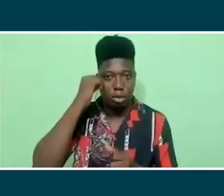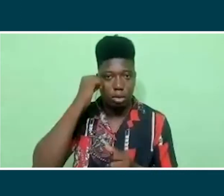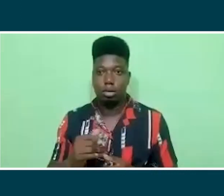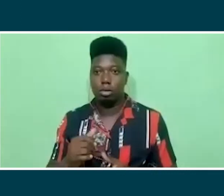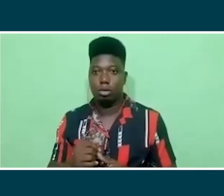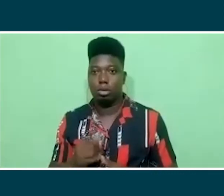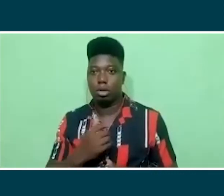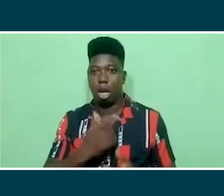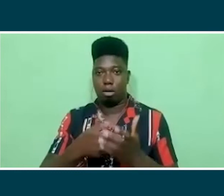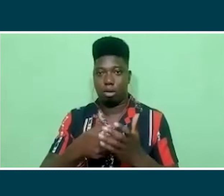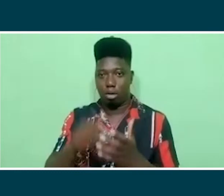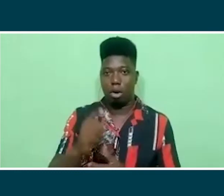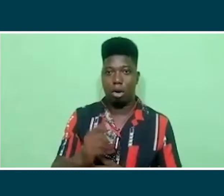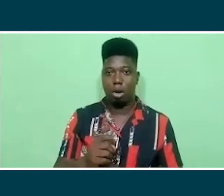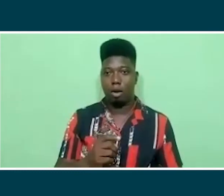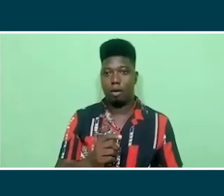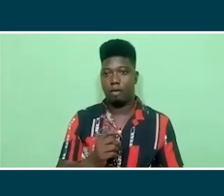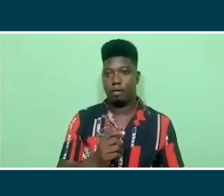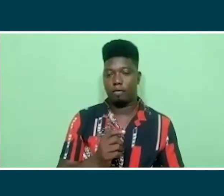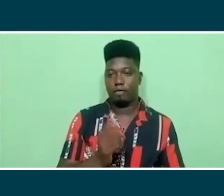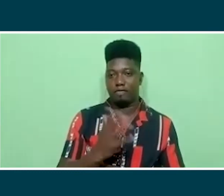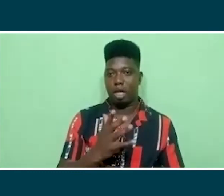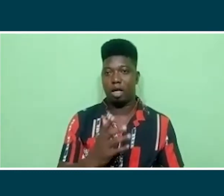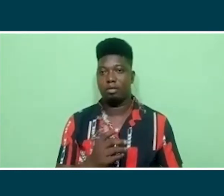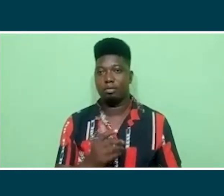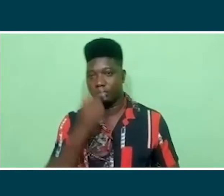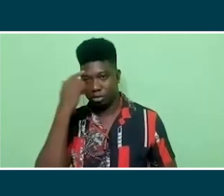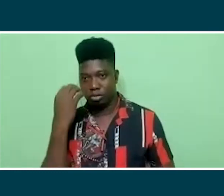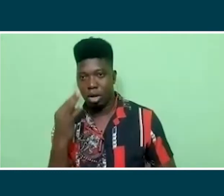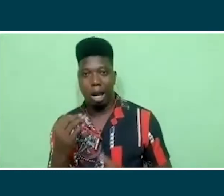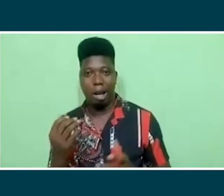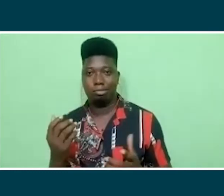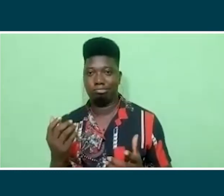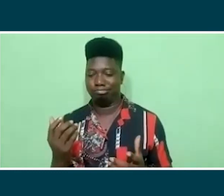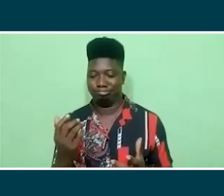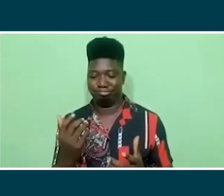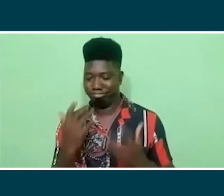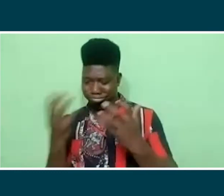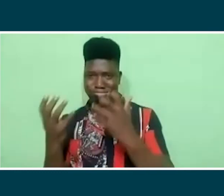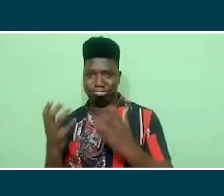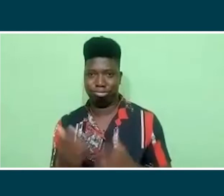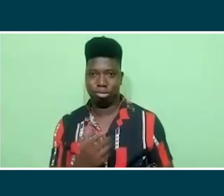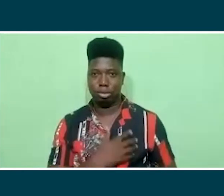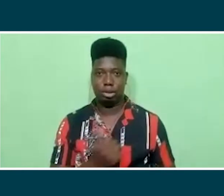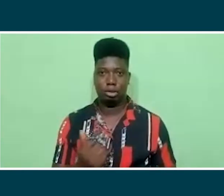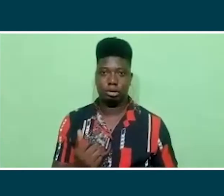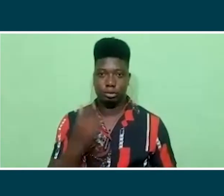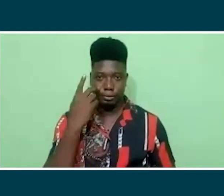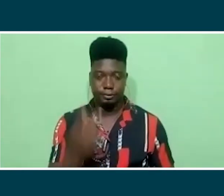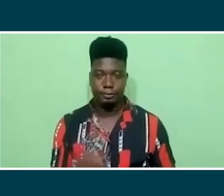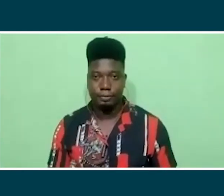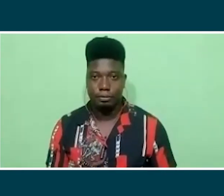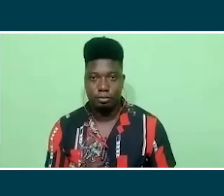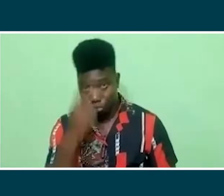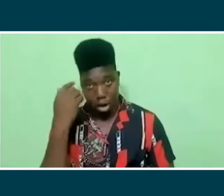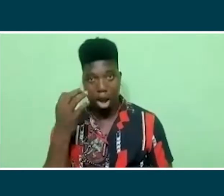5 courses because of how bullied I was, and I had to go and see the student counselor because of that. So what